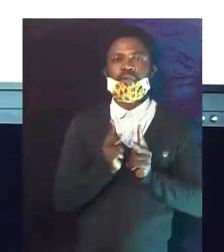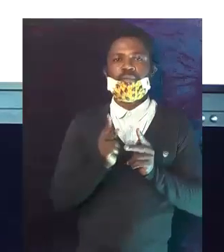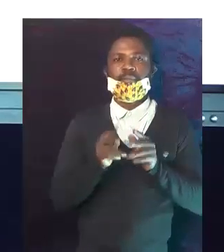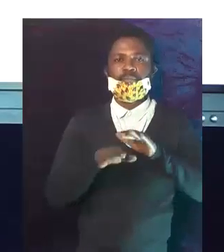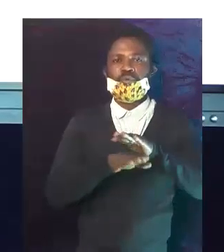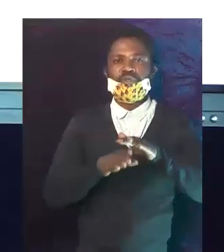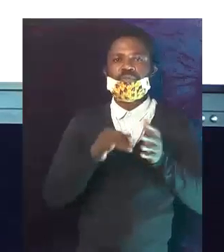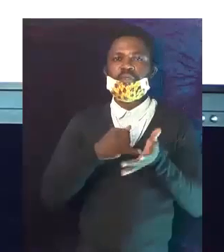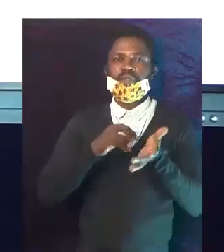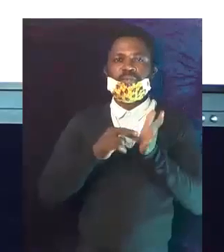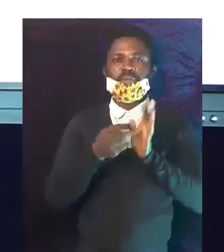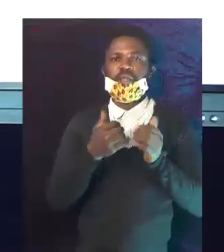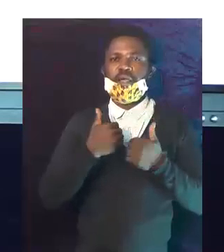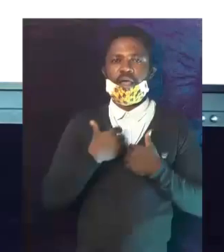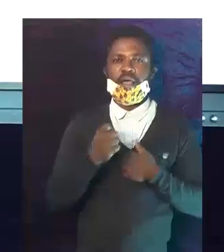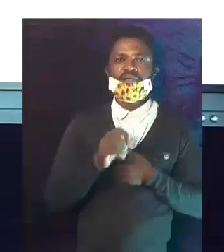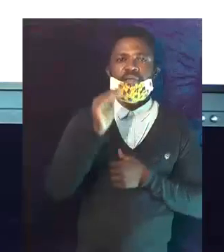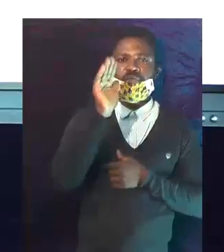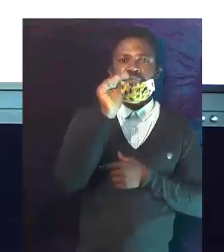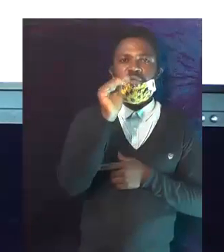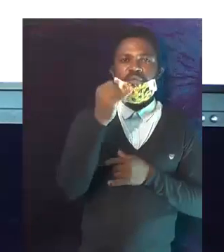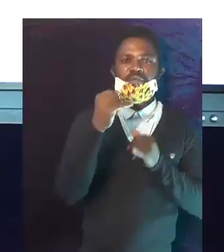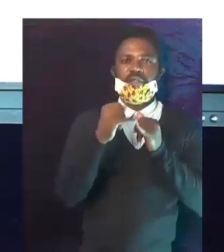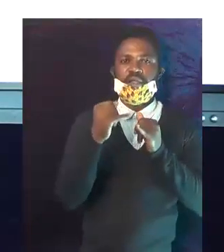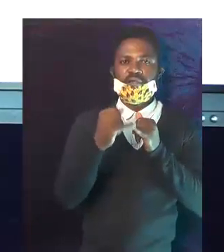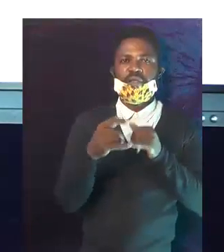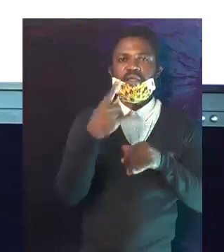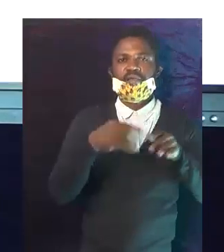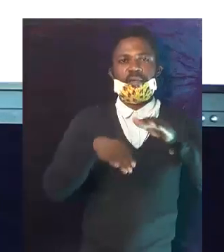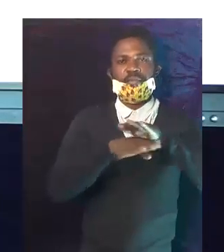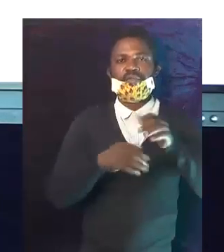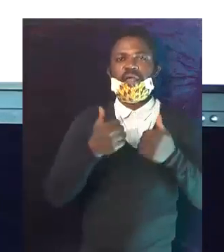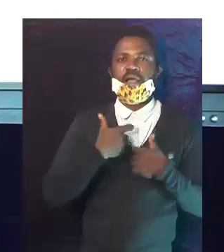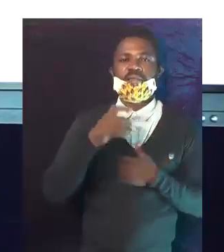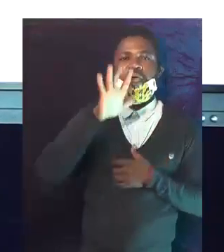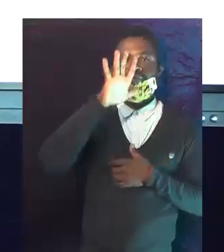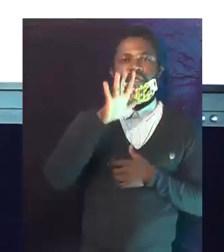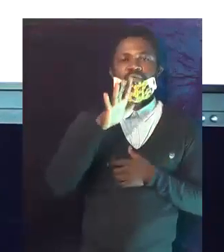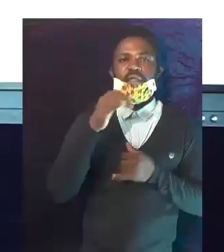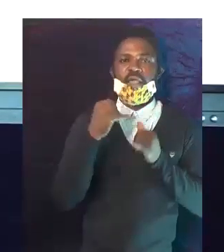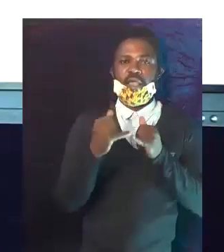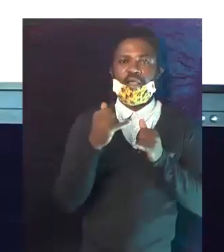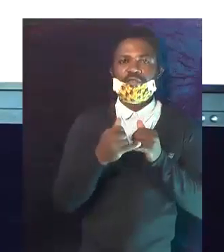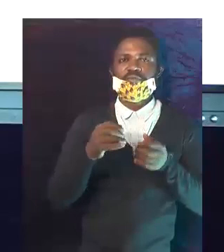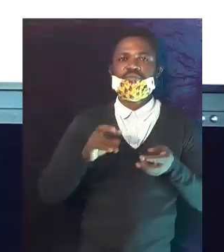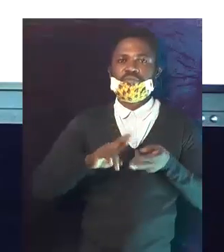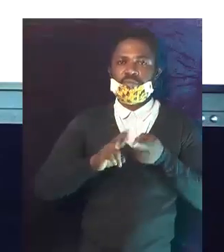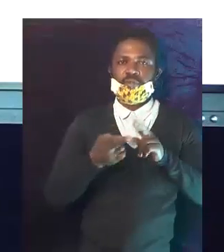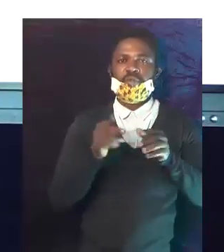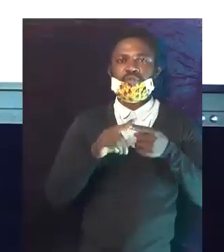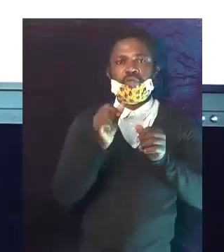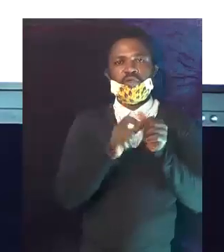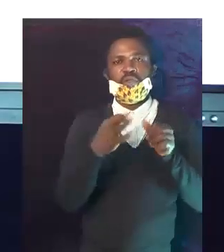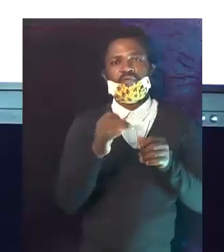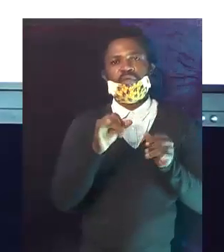prism? A pentagonal prism has 15 edges. The base has 5 edges corresponding to each of the